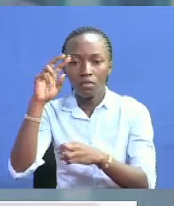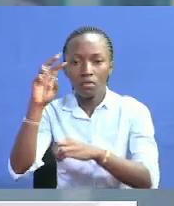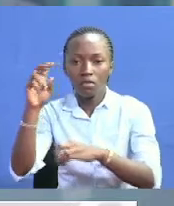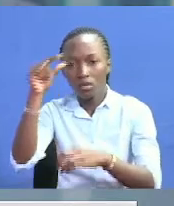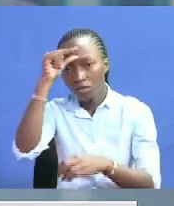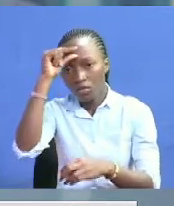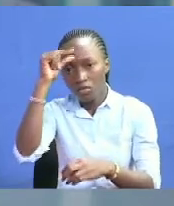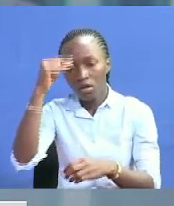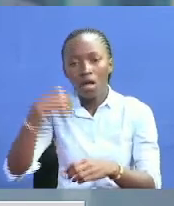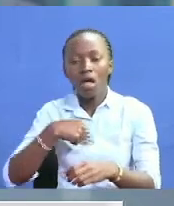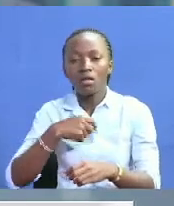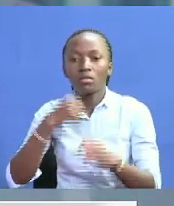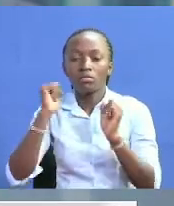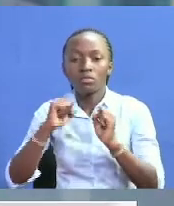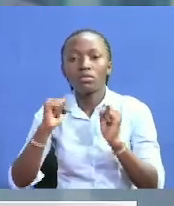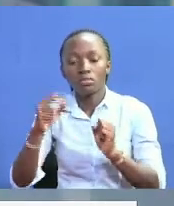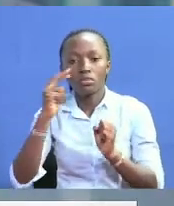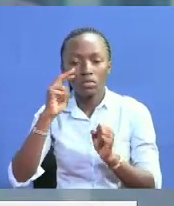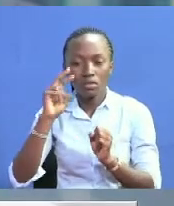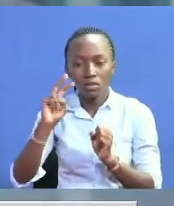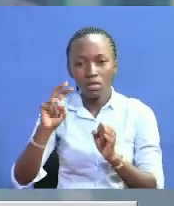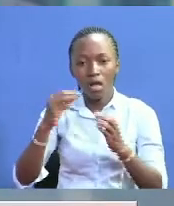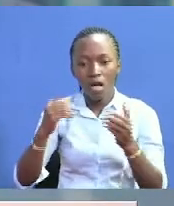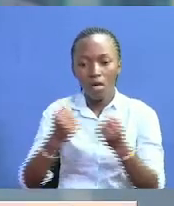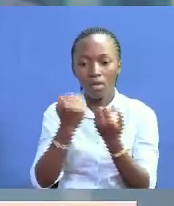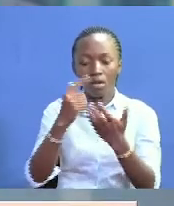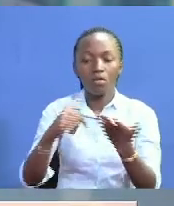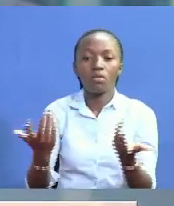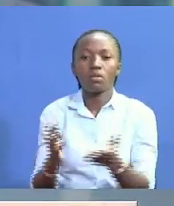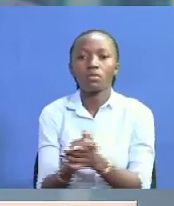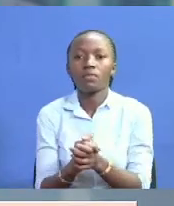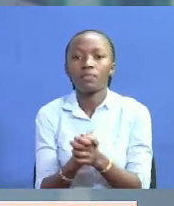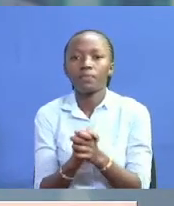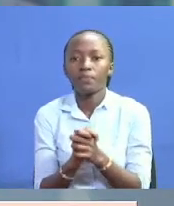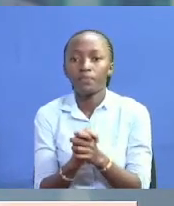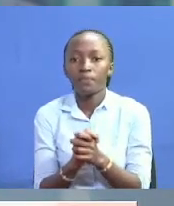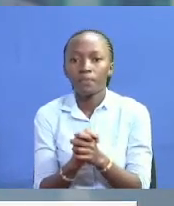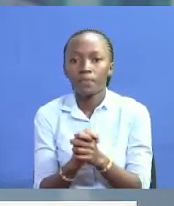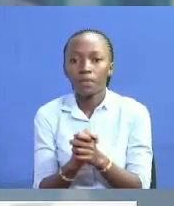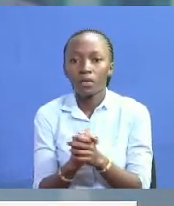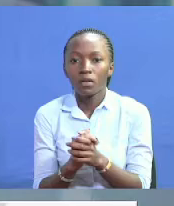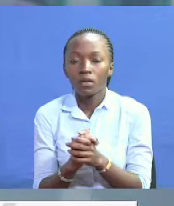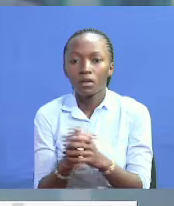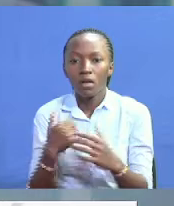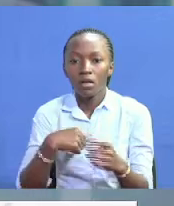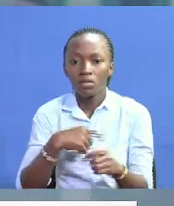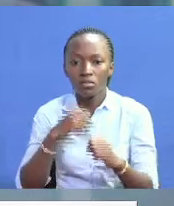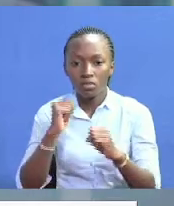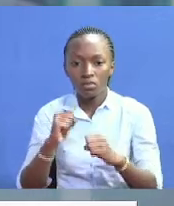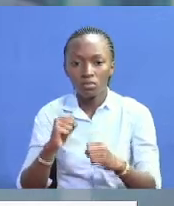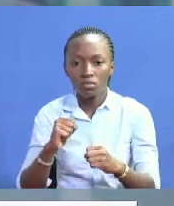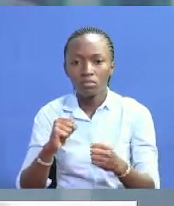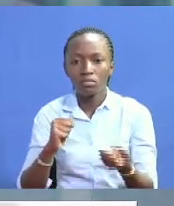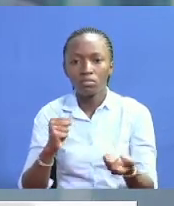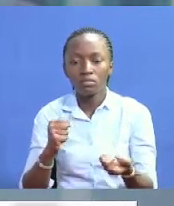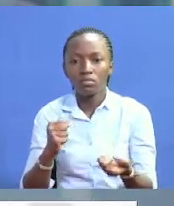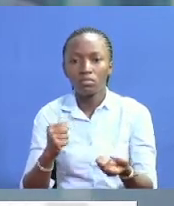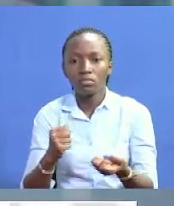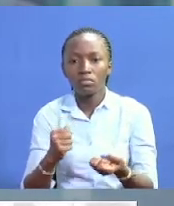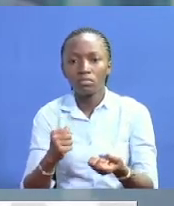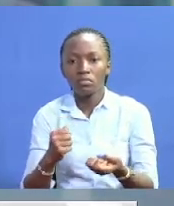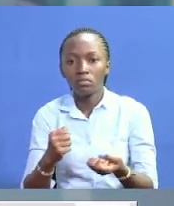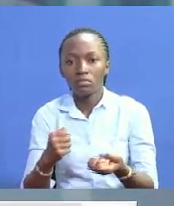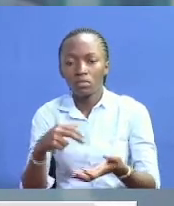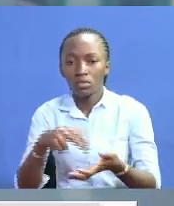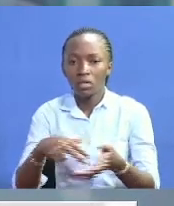to see and be able to gauge what exactly is happening. Be able to stand up when things go wrong, be able to